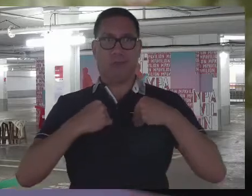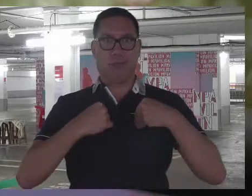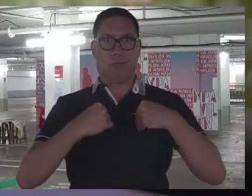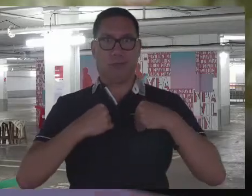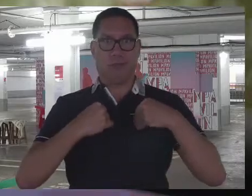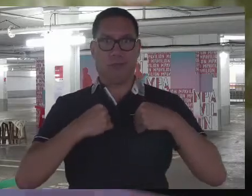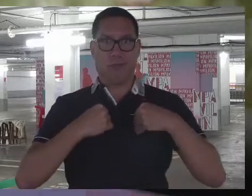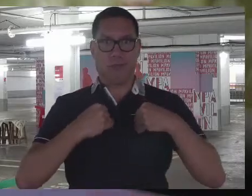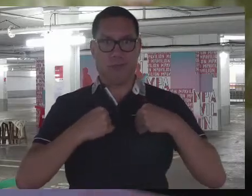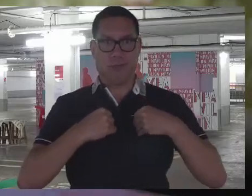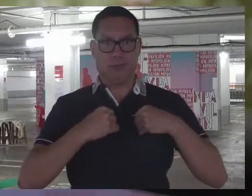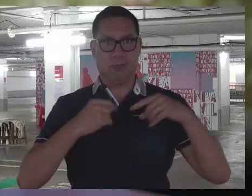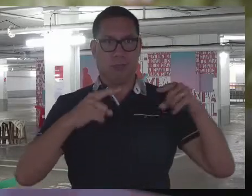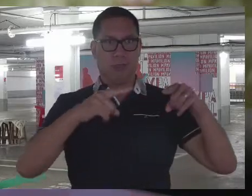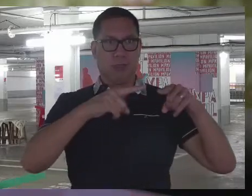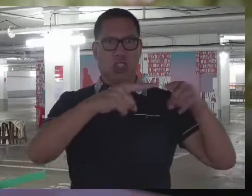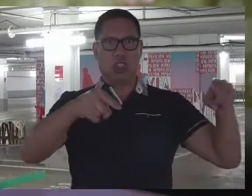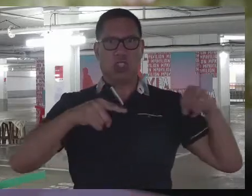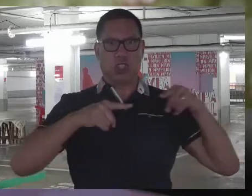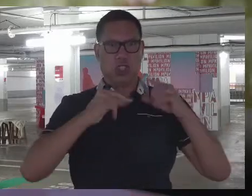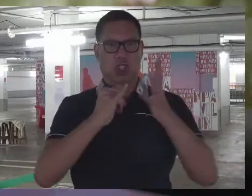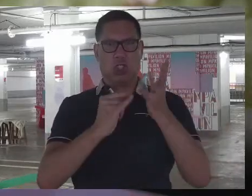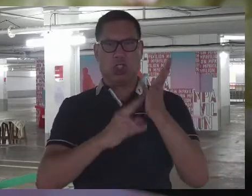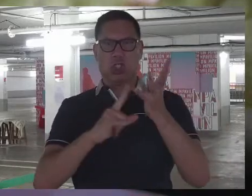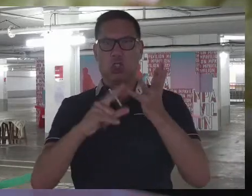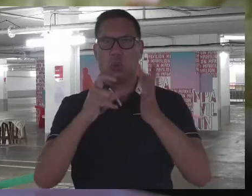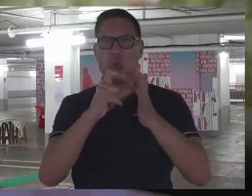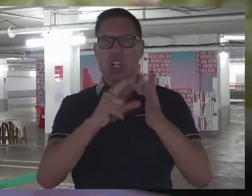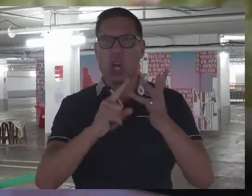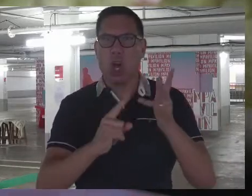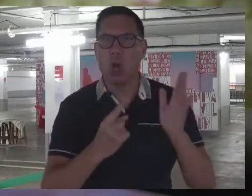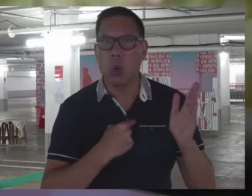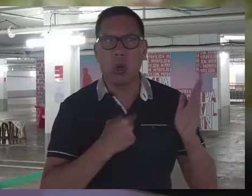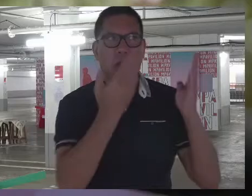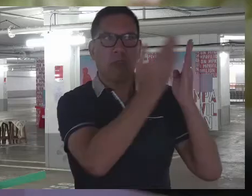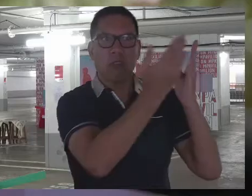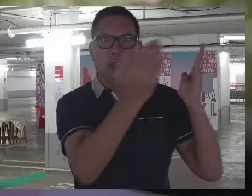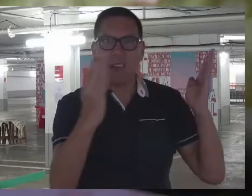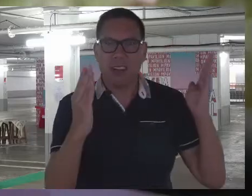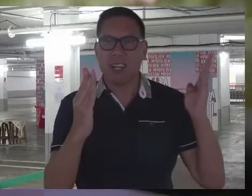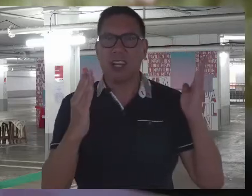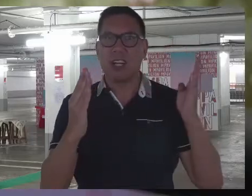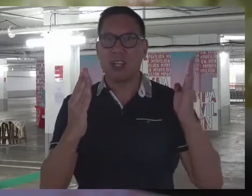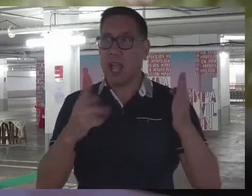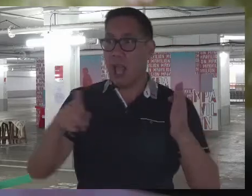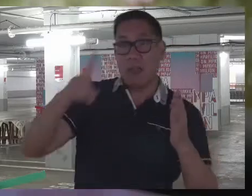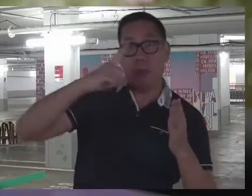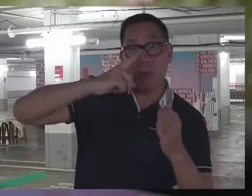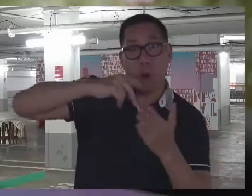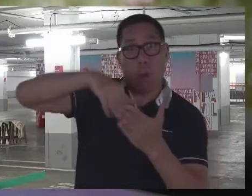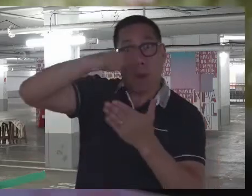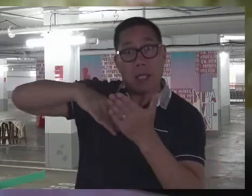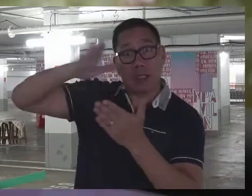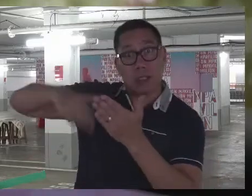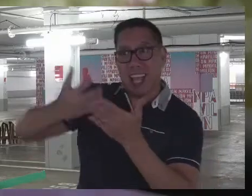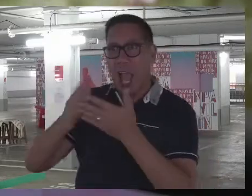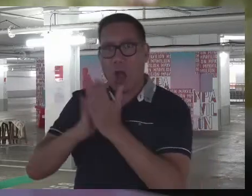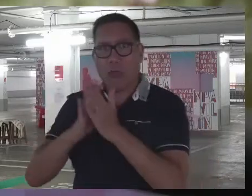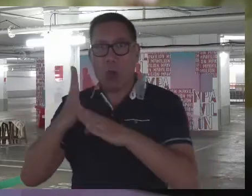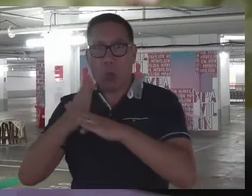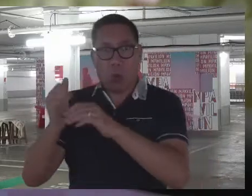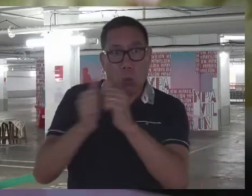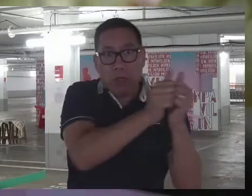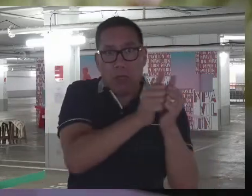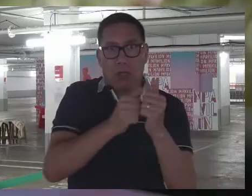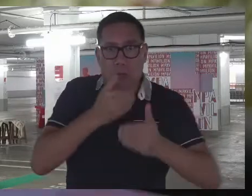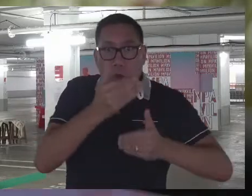portrait studio photography, to how interaction with the painters sort of interacted with the process to